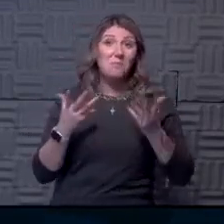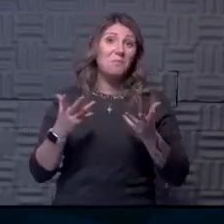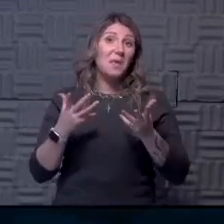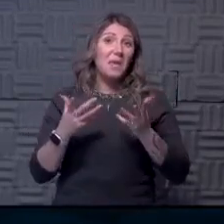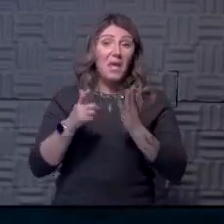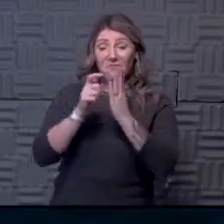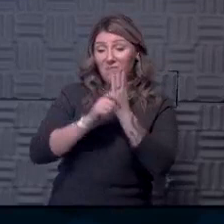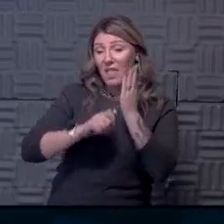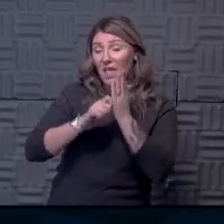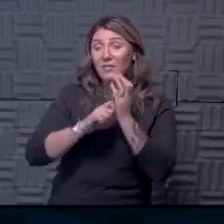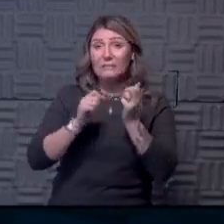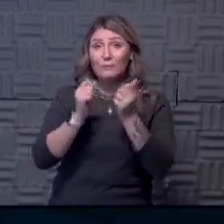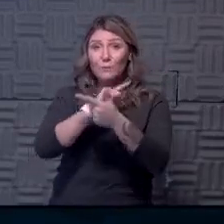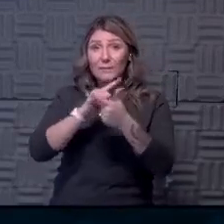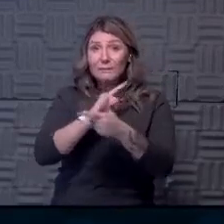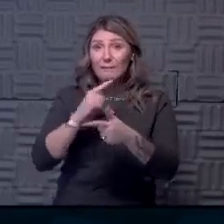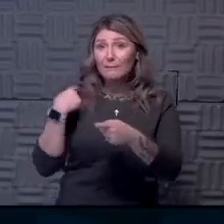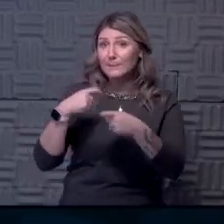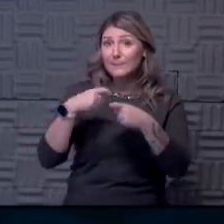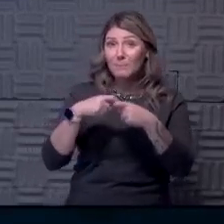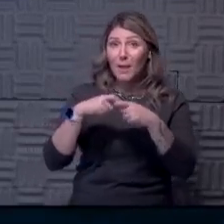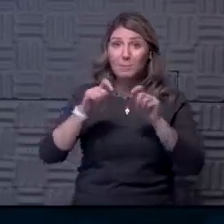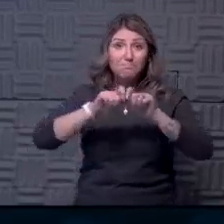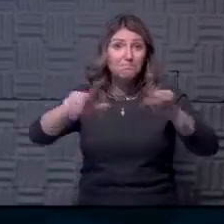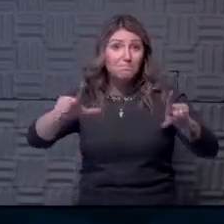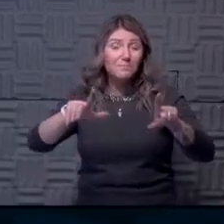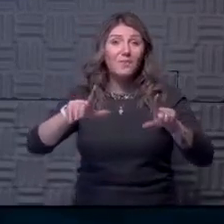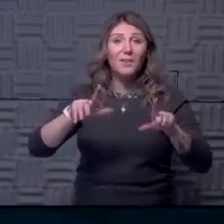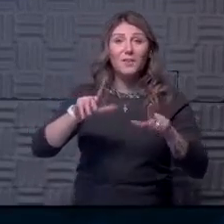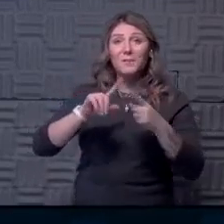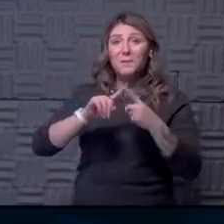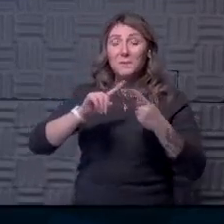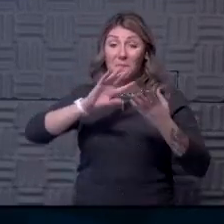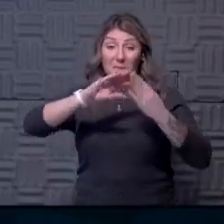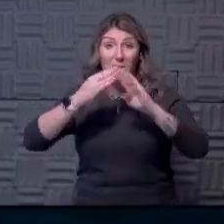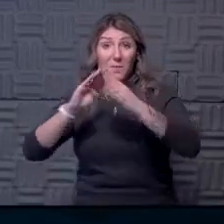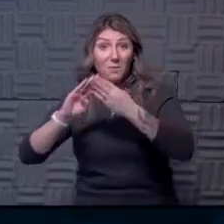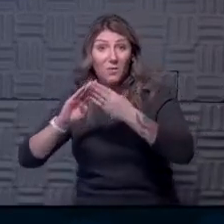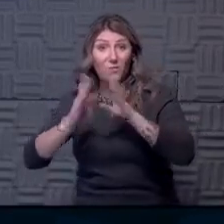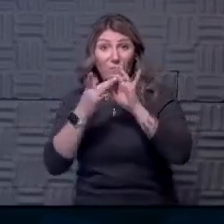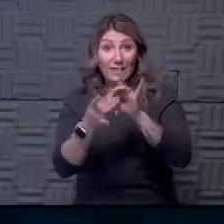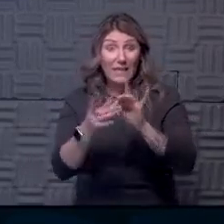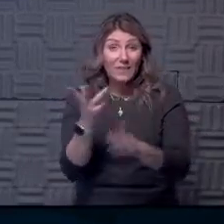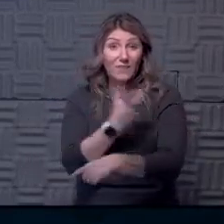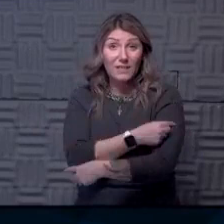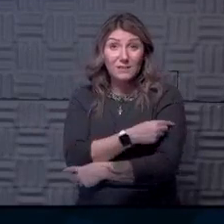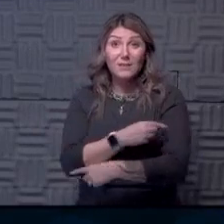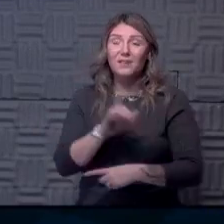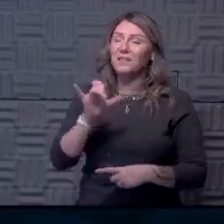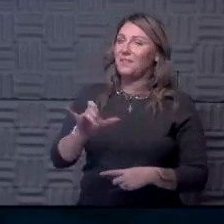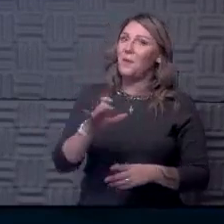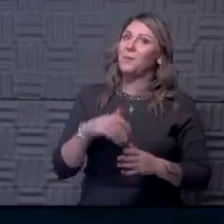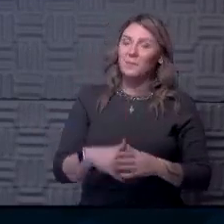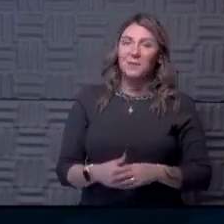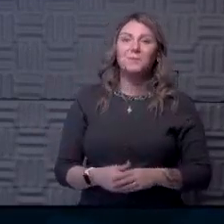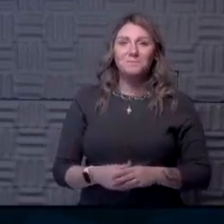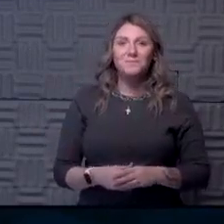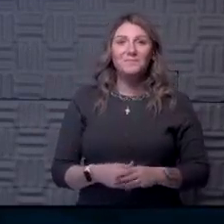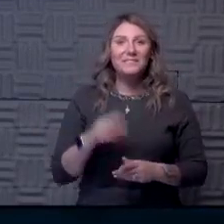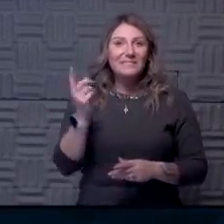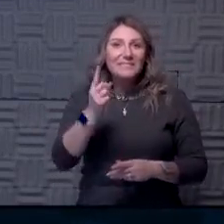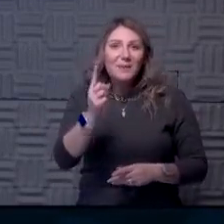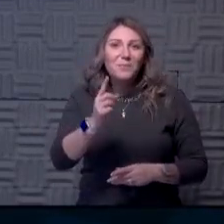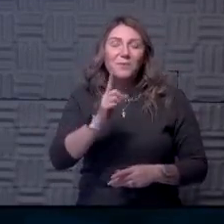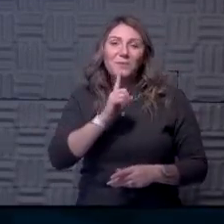can even translate into Spanish and send a message to our community overall around the vaccine. That'll be something